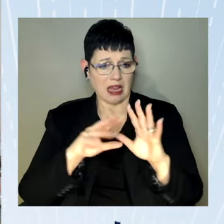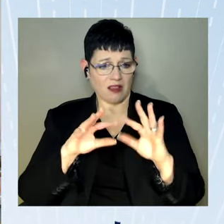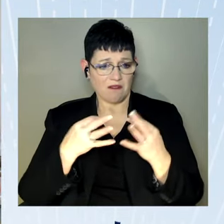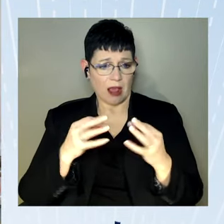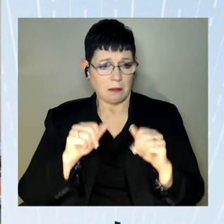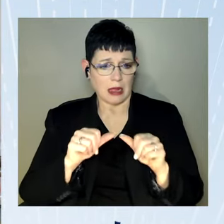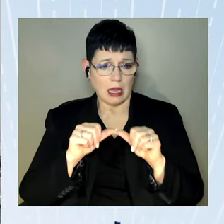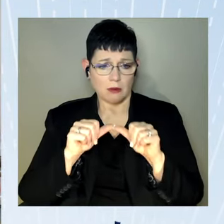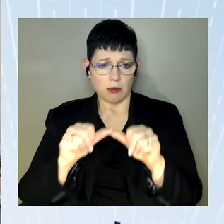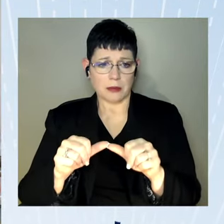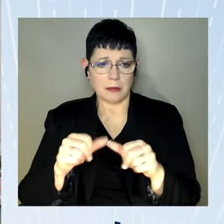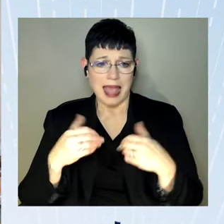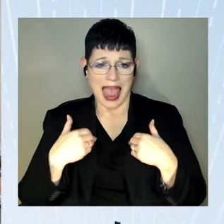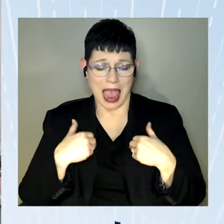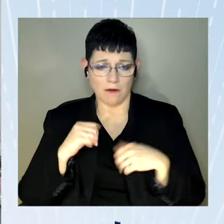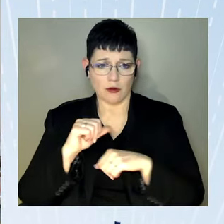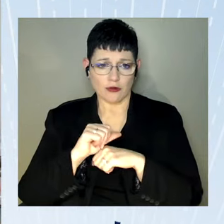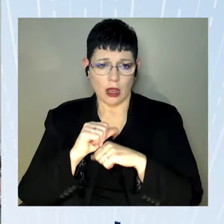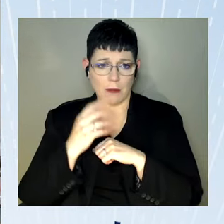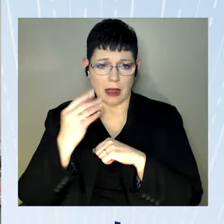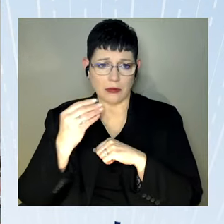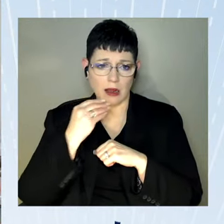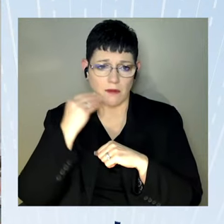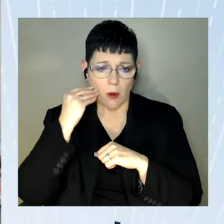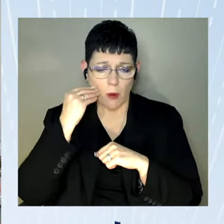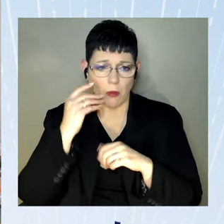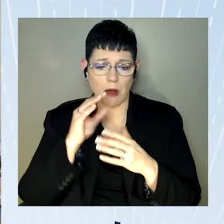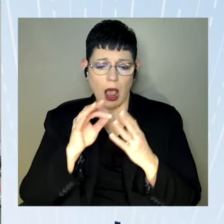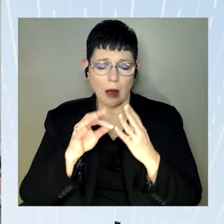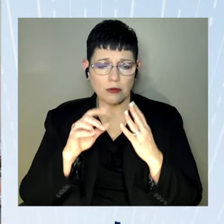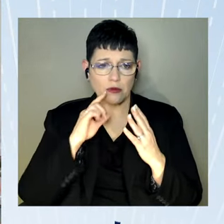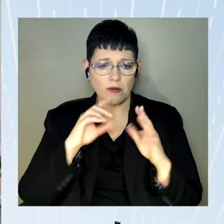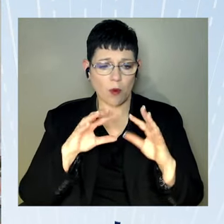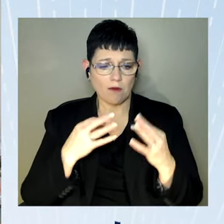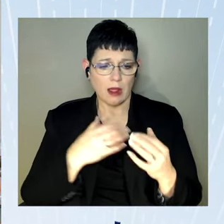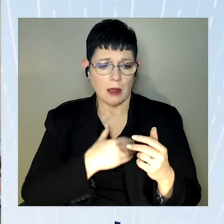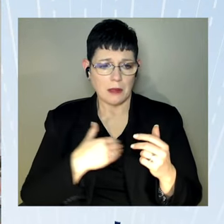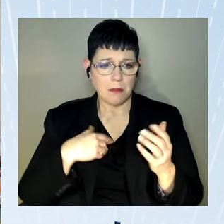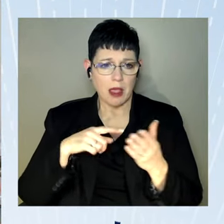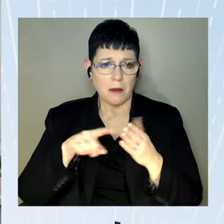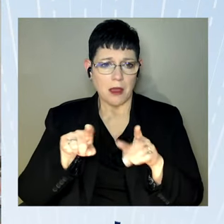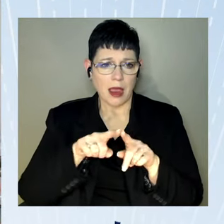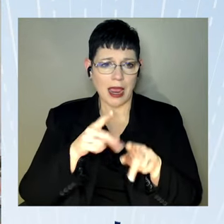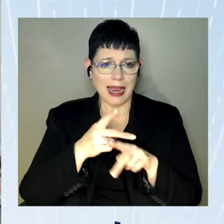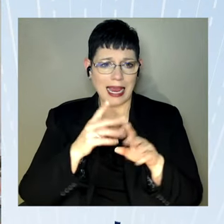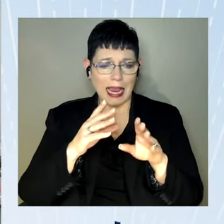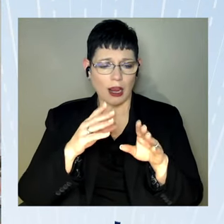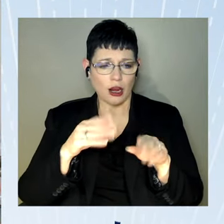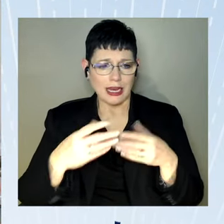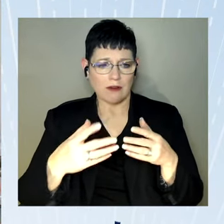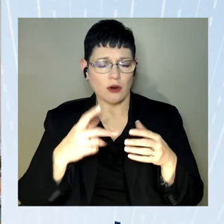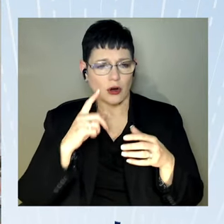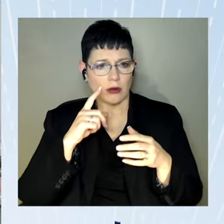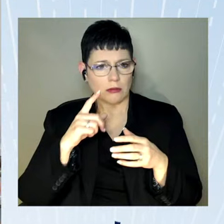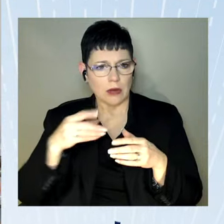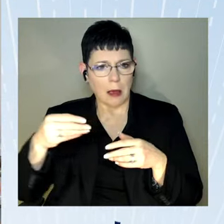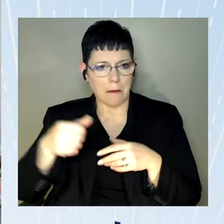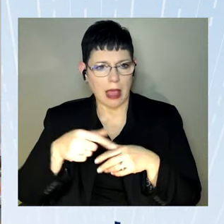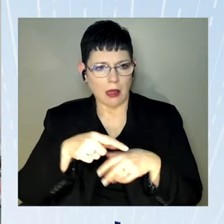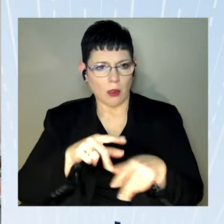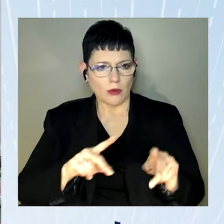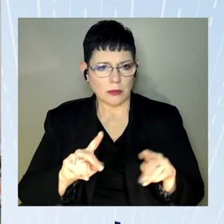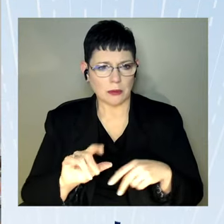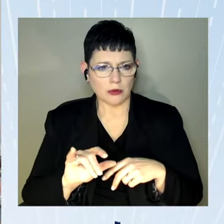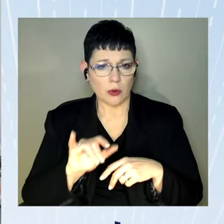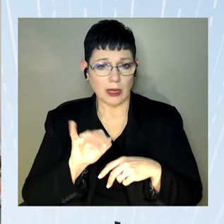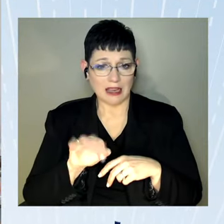and careers, and also options for family members to be paid as caregivers for their loved ones as well. If these services